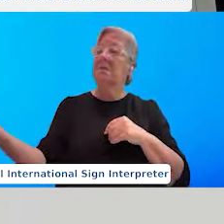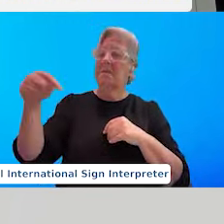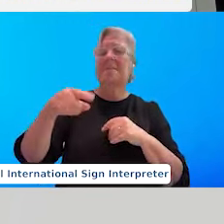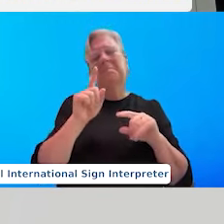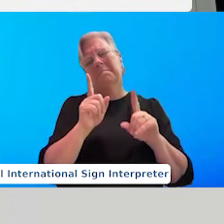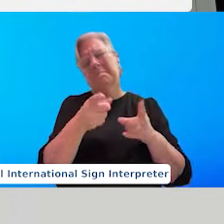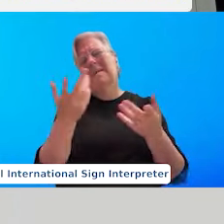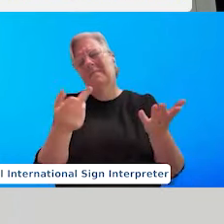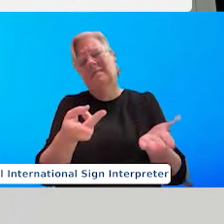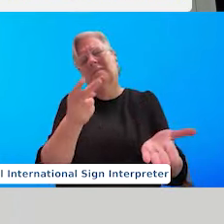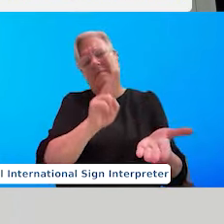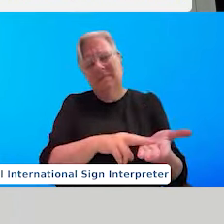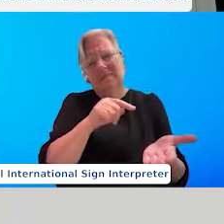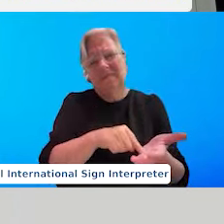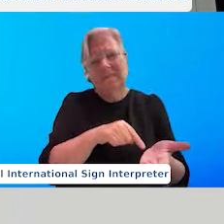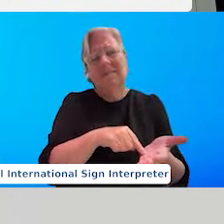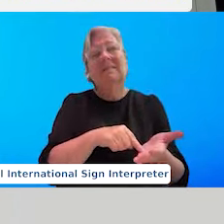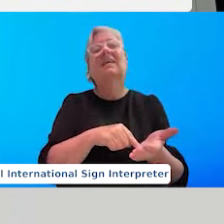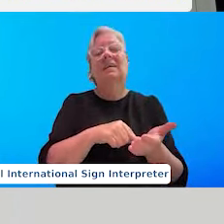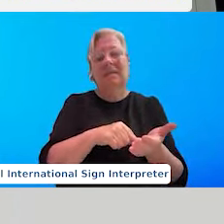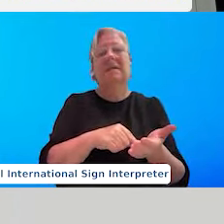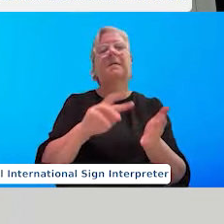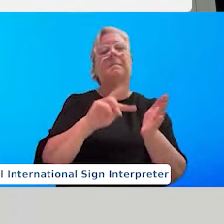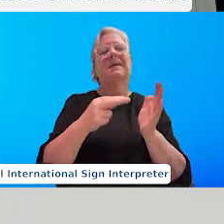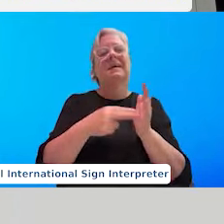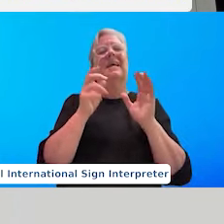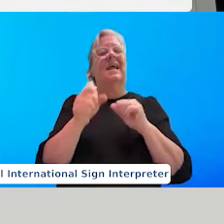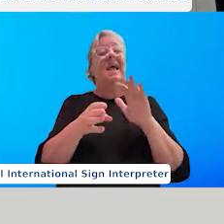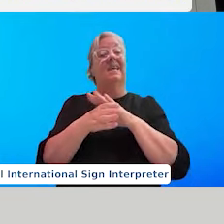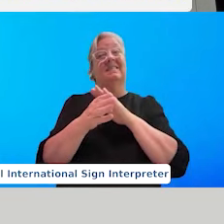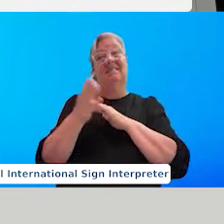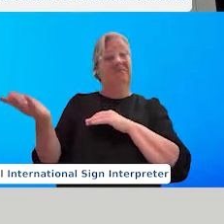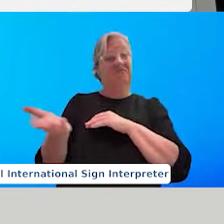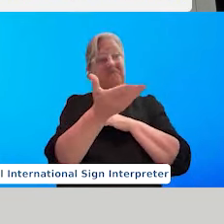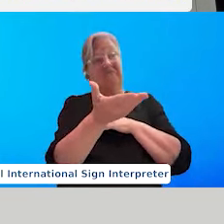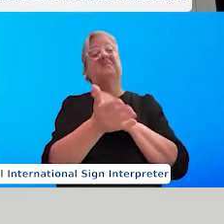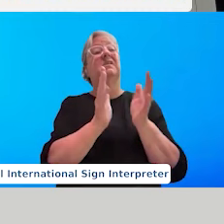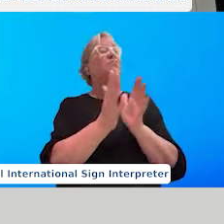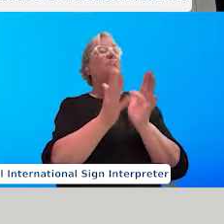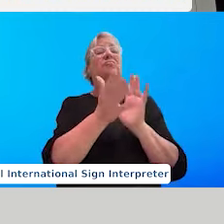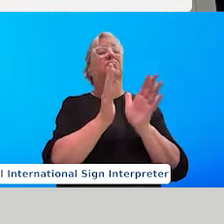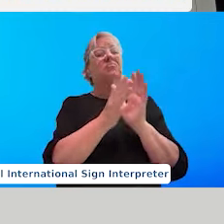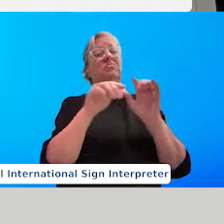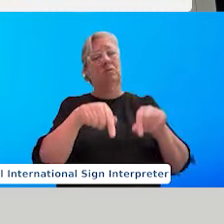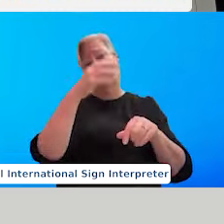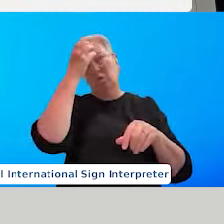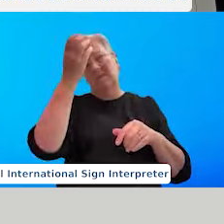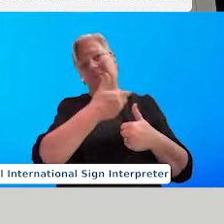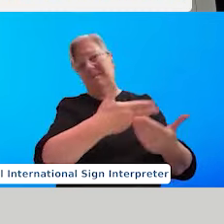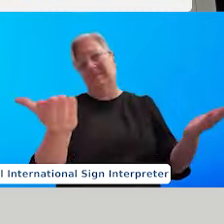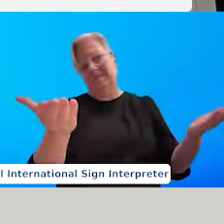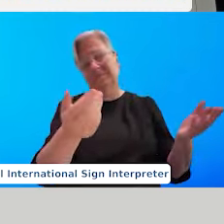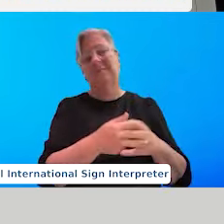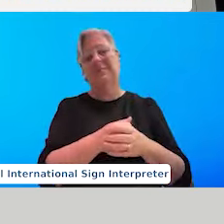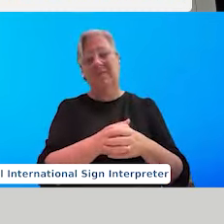have the sign language interpretation services. For those who cannot hear or with the hard of hearing, they